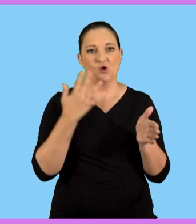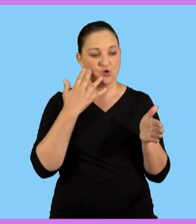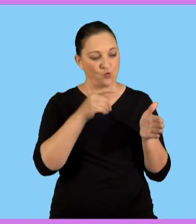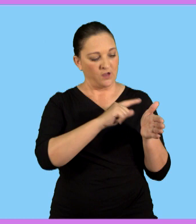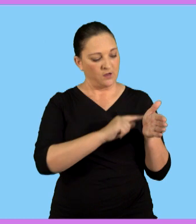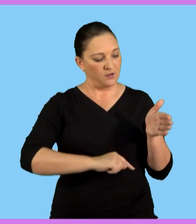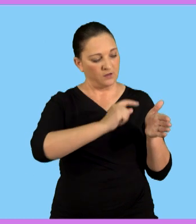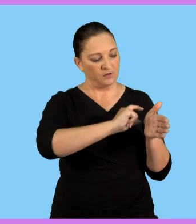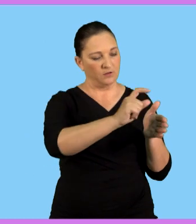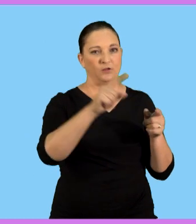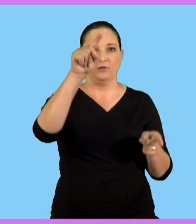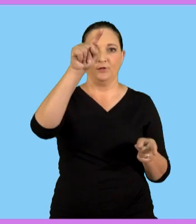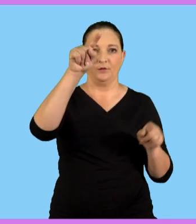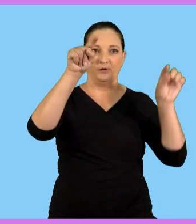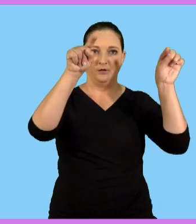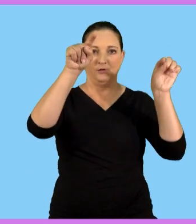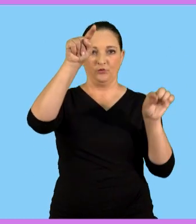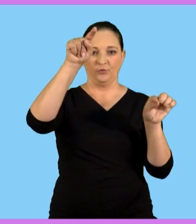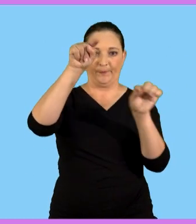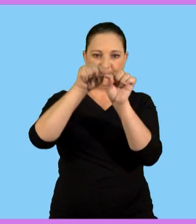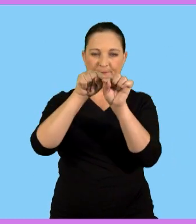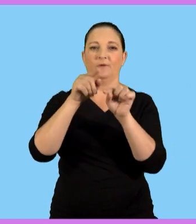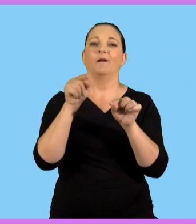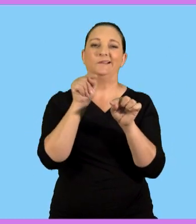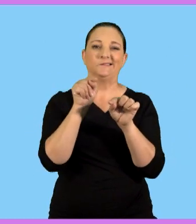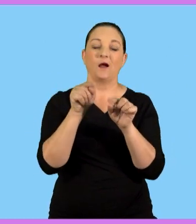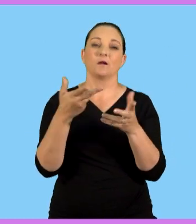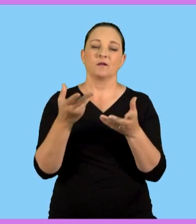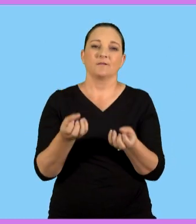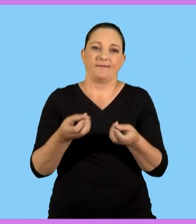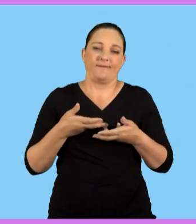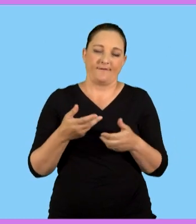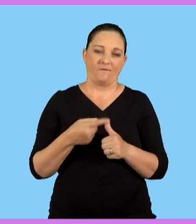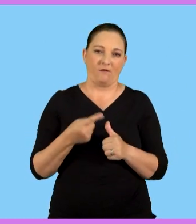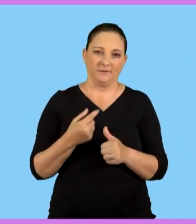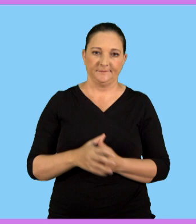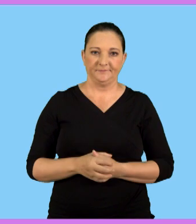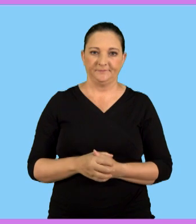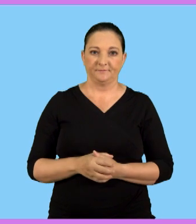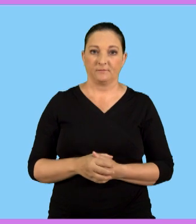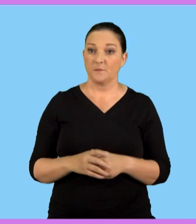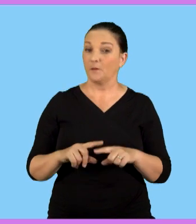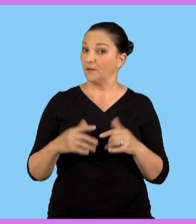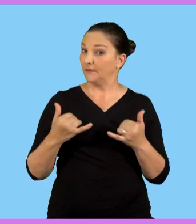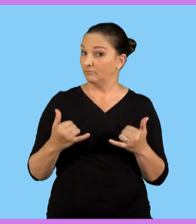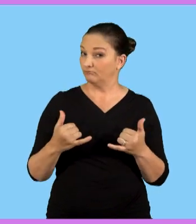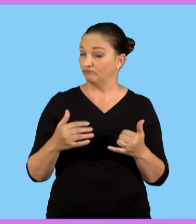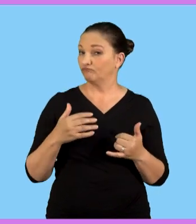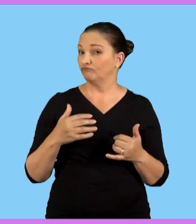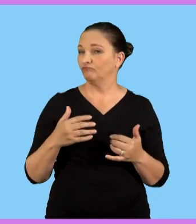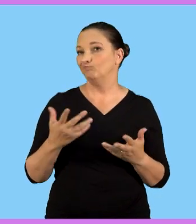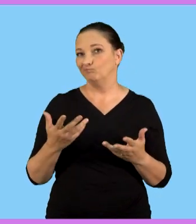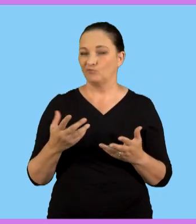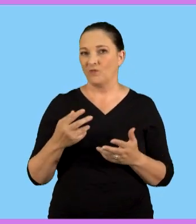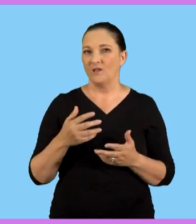word intersect simply means where the two places meet. All right, so that's what we've looked at. Now I would like to